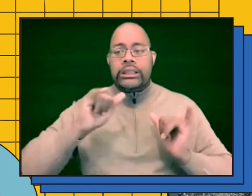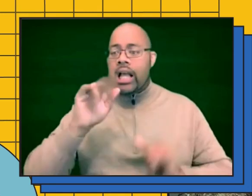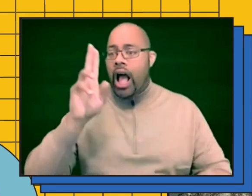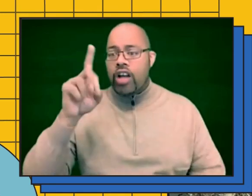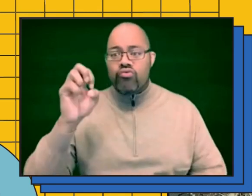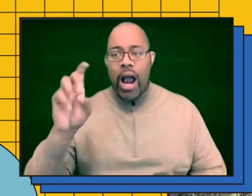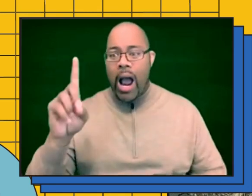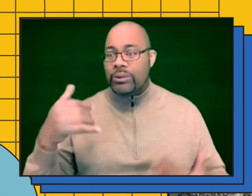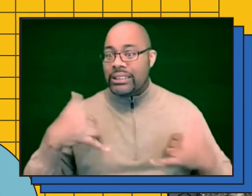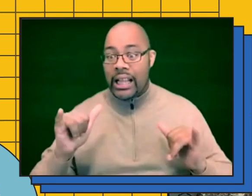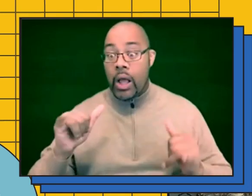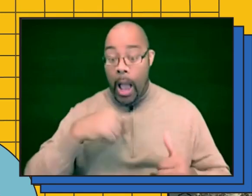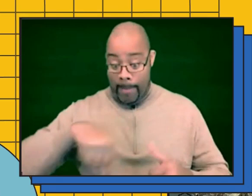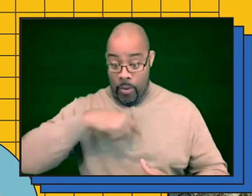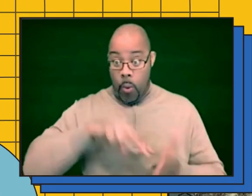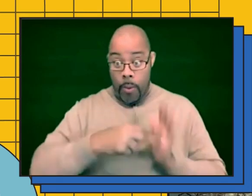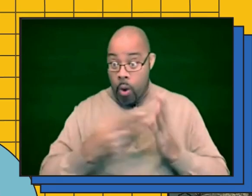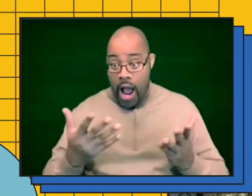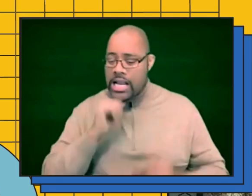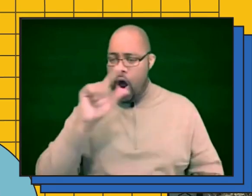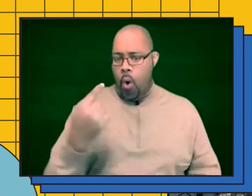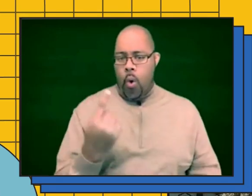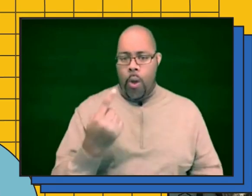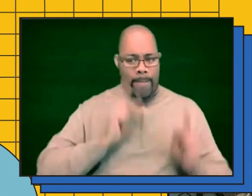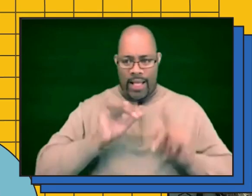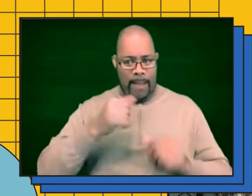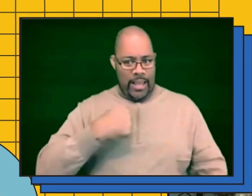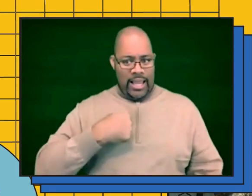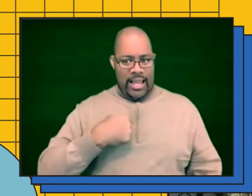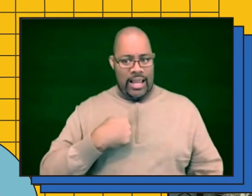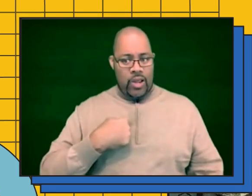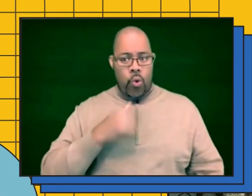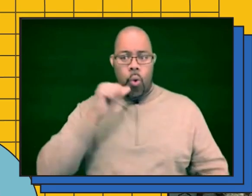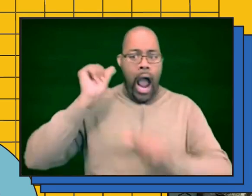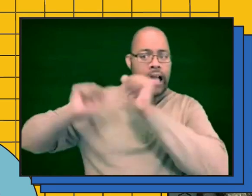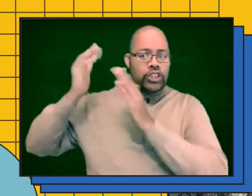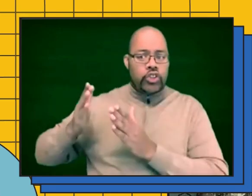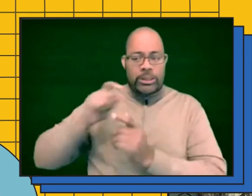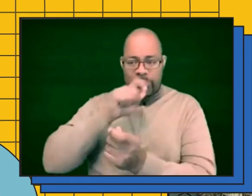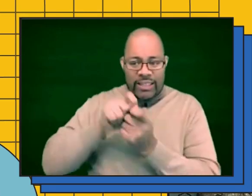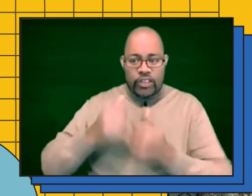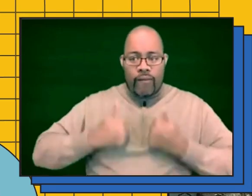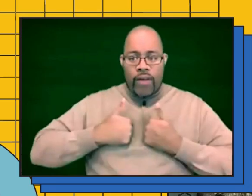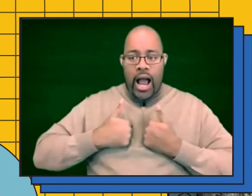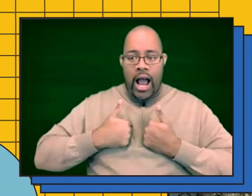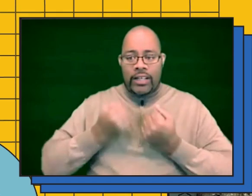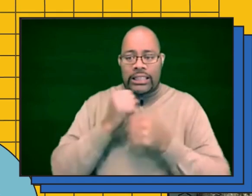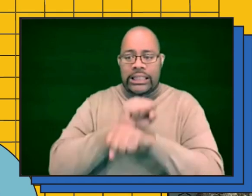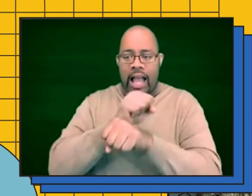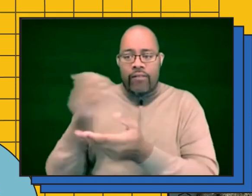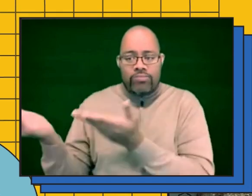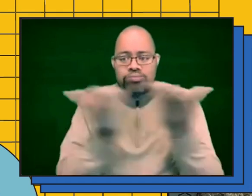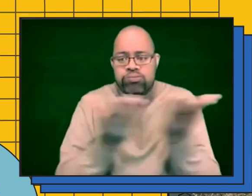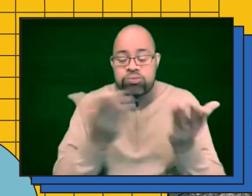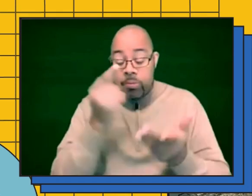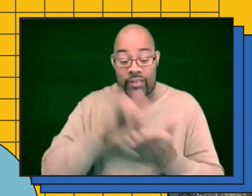still undrowning. And by we, I don't only mean people like myself whose ancestors specifically survived the Middle